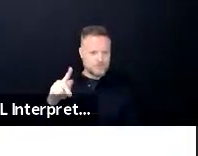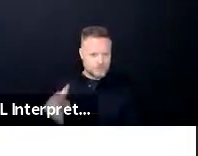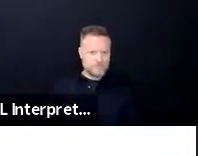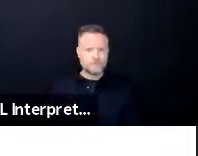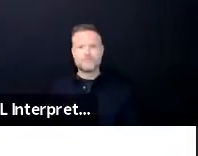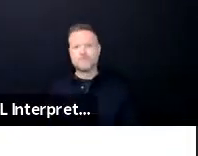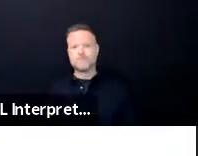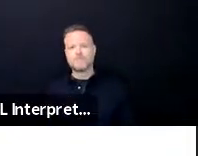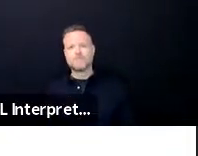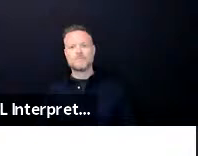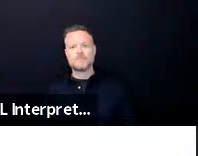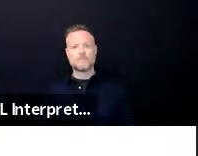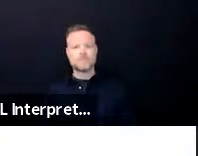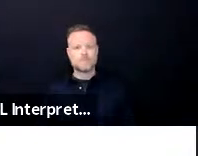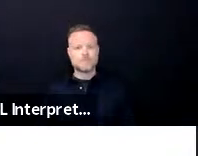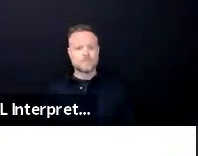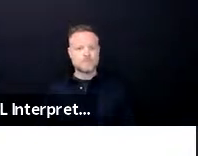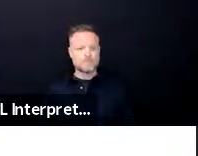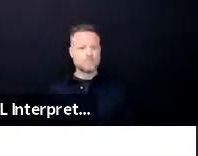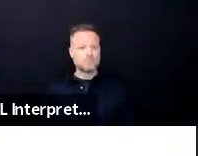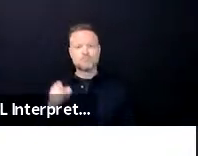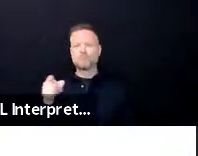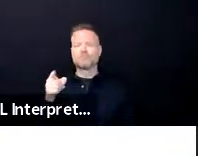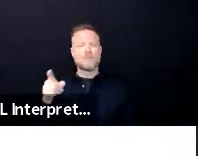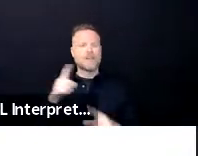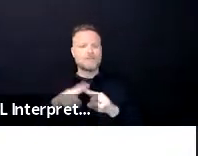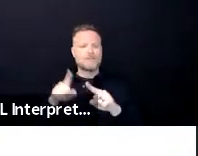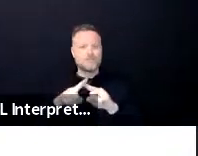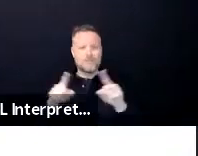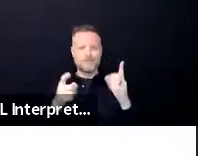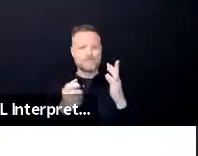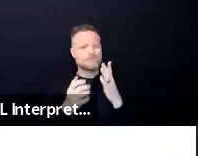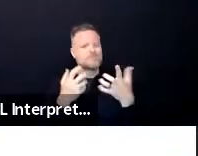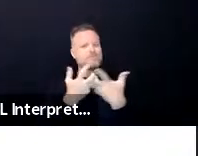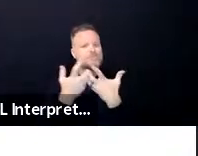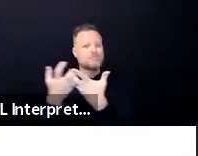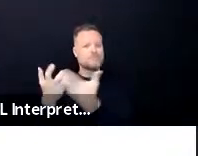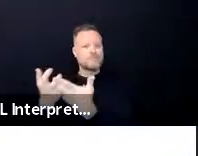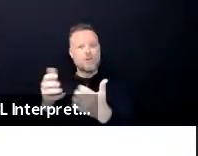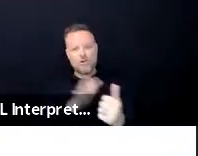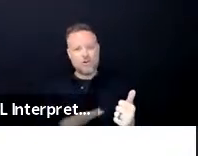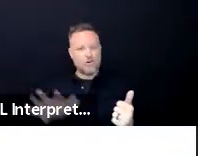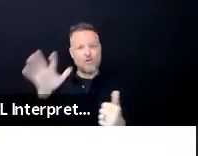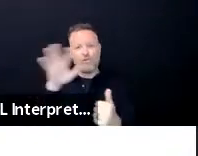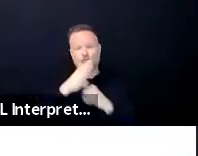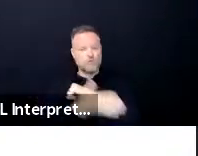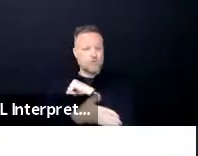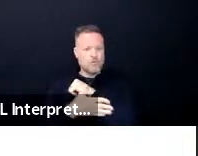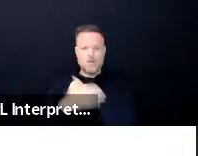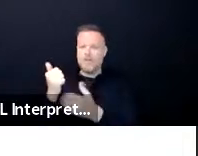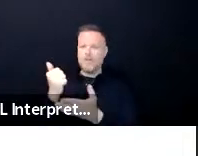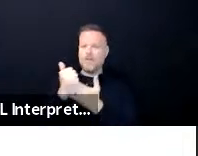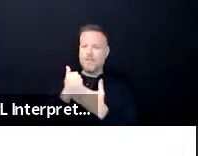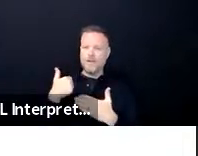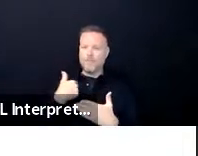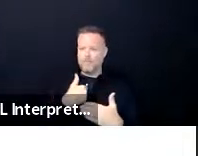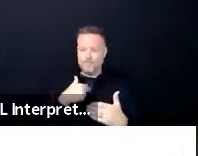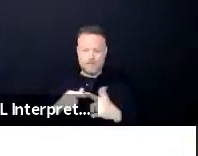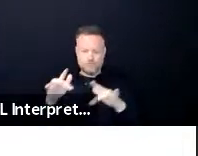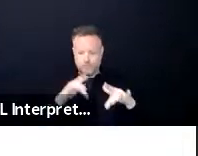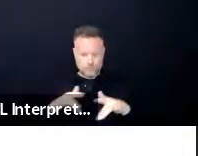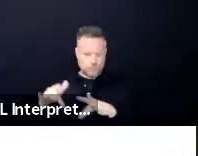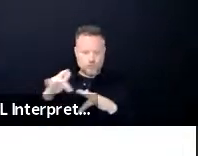And they have affiliates across the country. So they're part of our stakeholders that help us record these